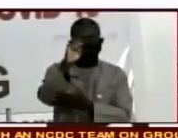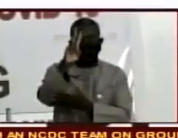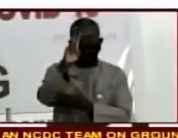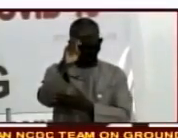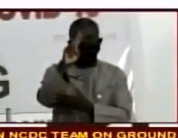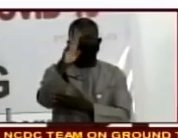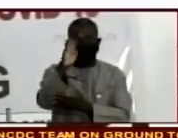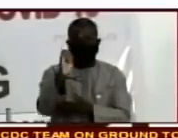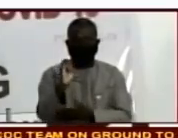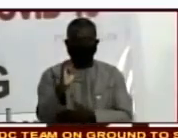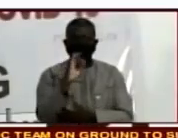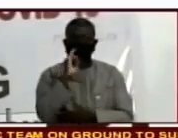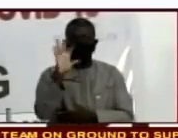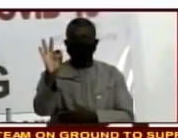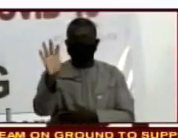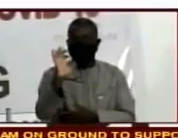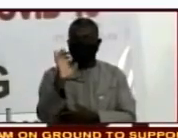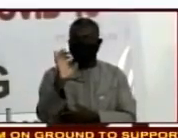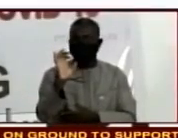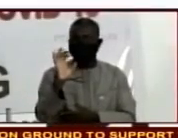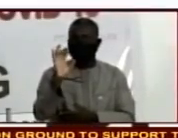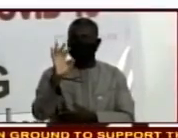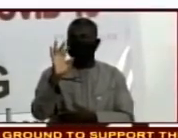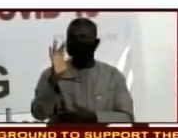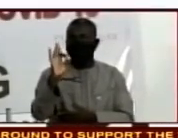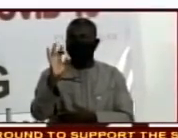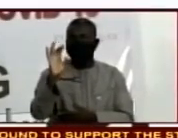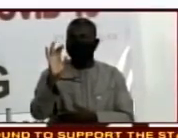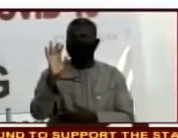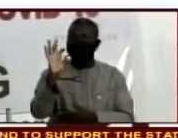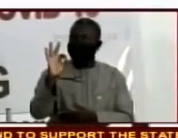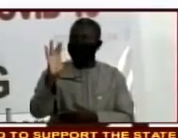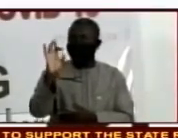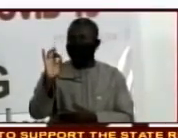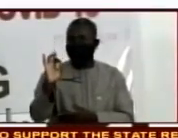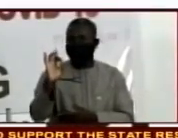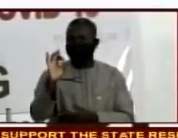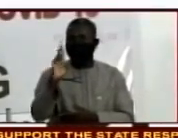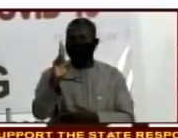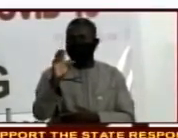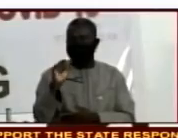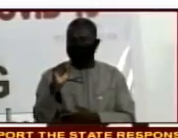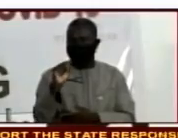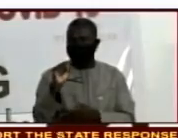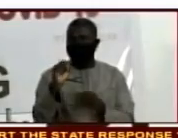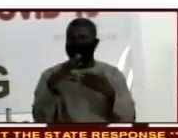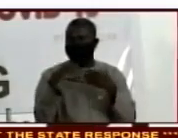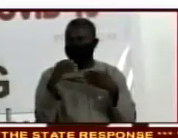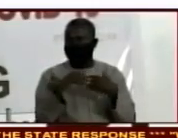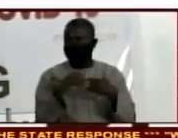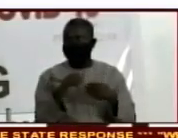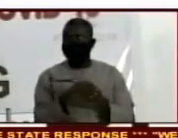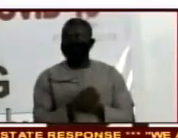million. And in terms of employment at risk, in Nigeria is